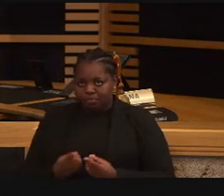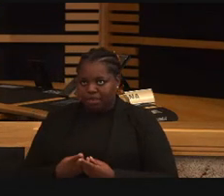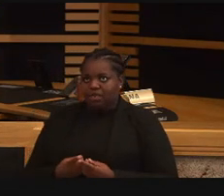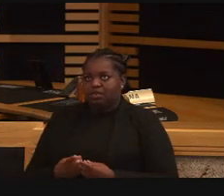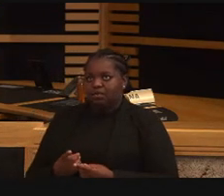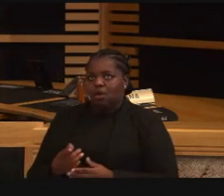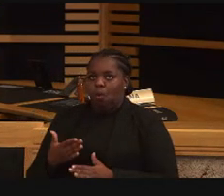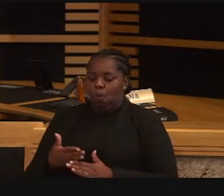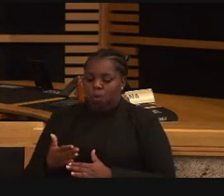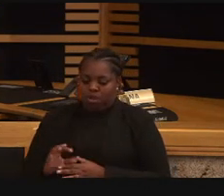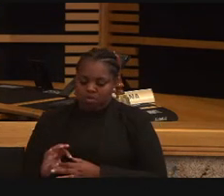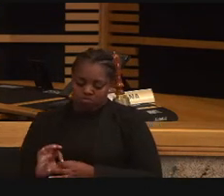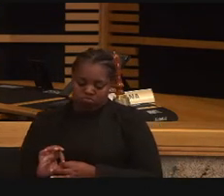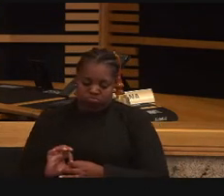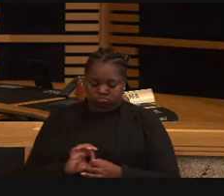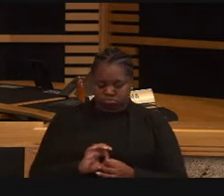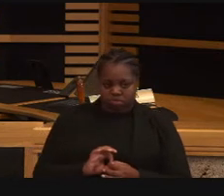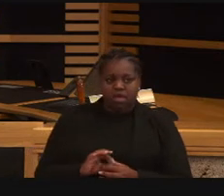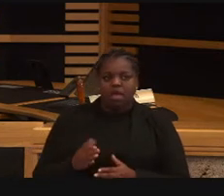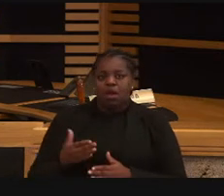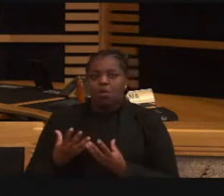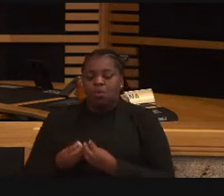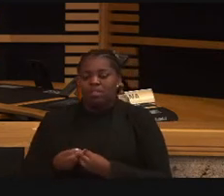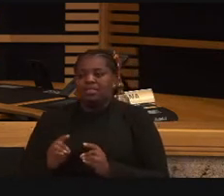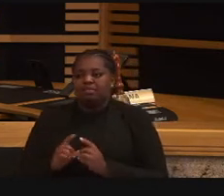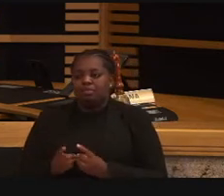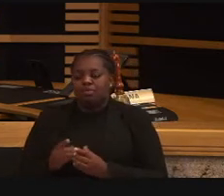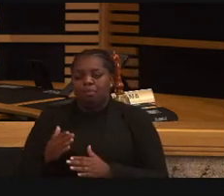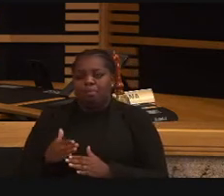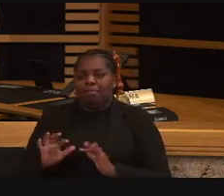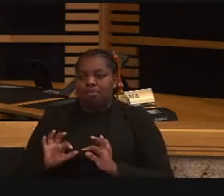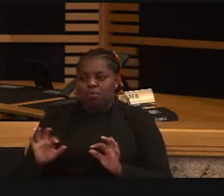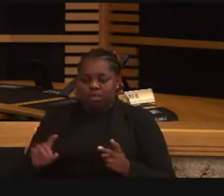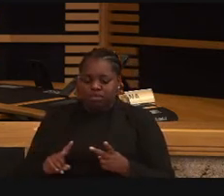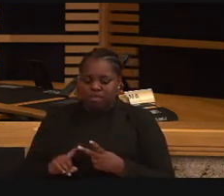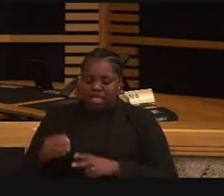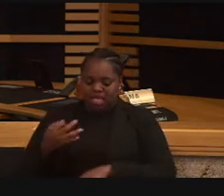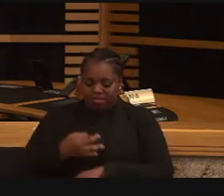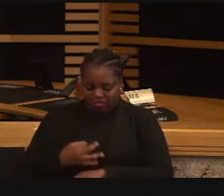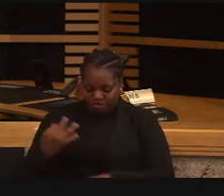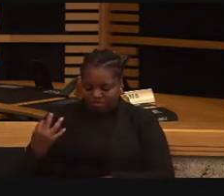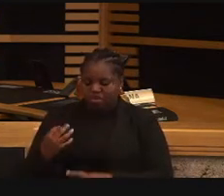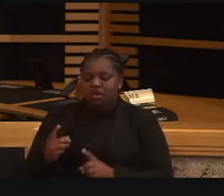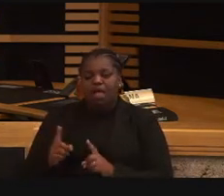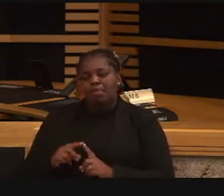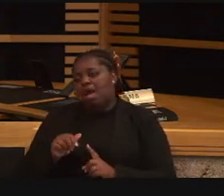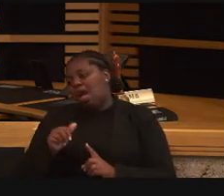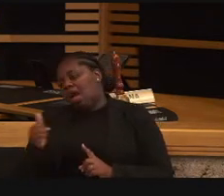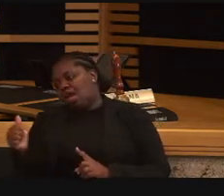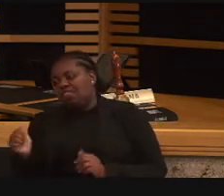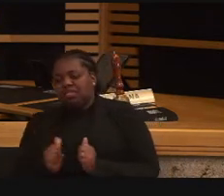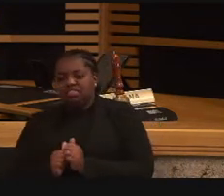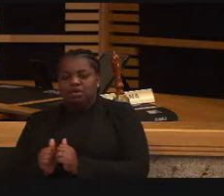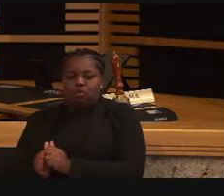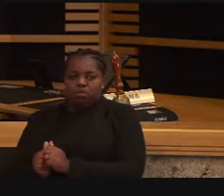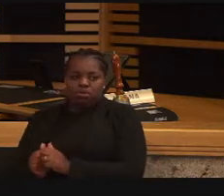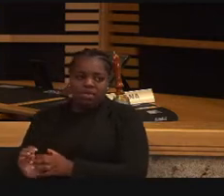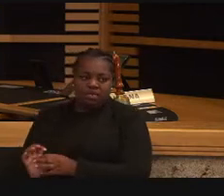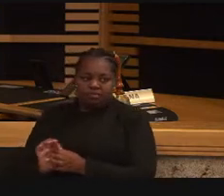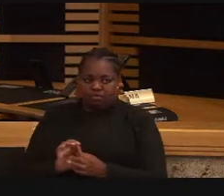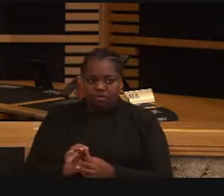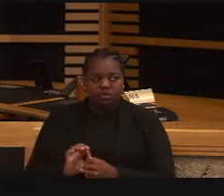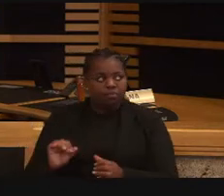the department working with the Department of Public Works and Infrastructure and all relevant stakeholders must resolve the